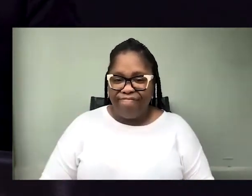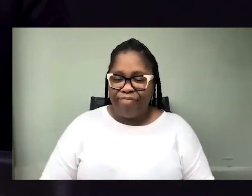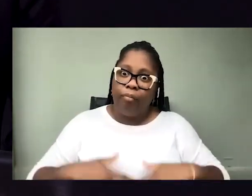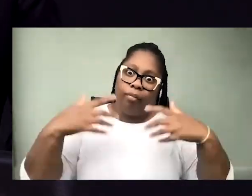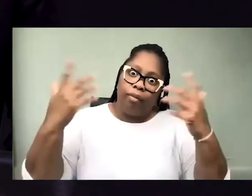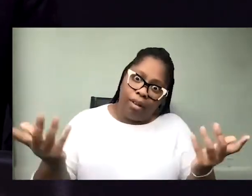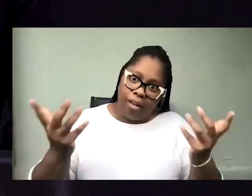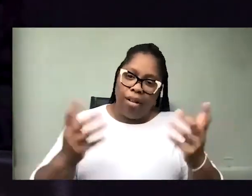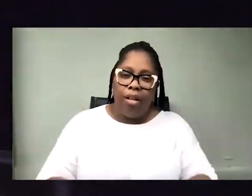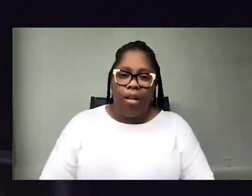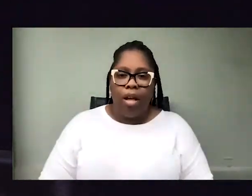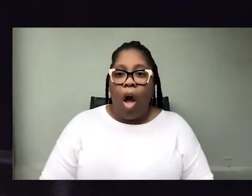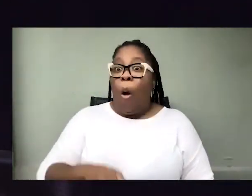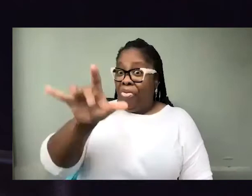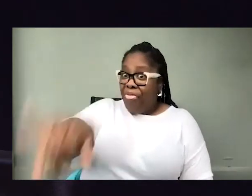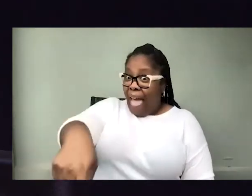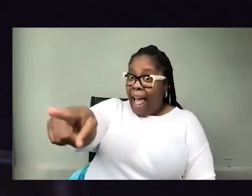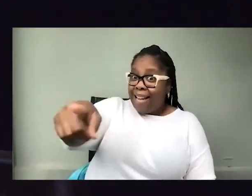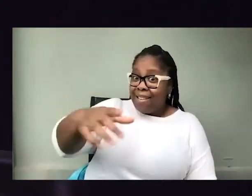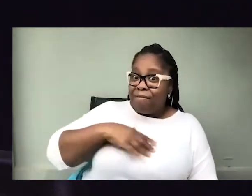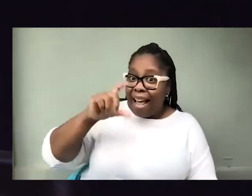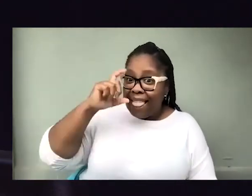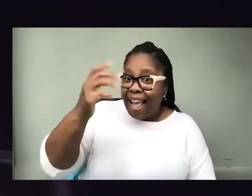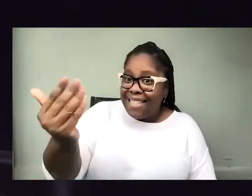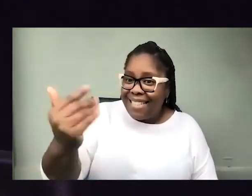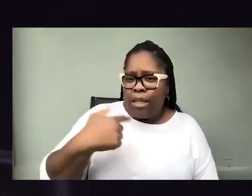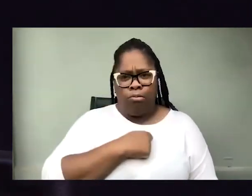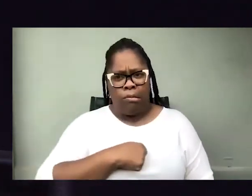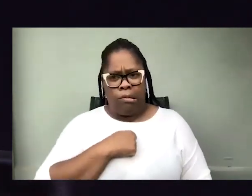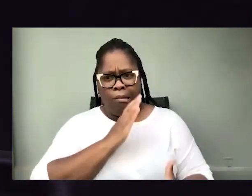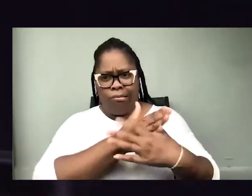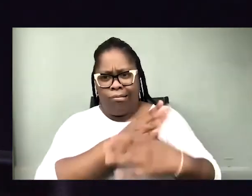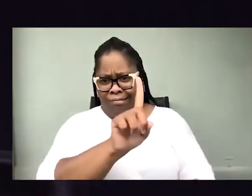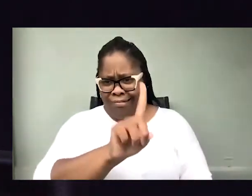Nonetheless, there we go. That was the one. Sorry.